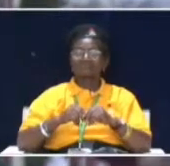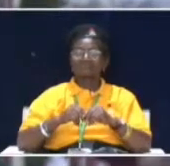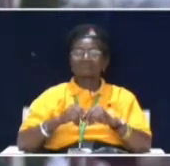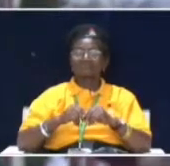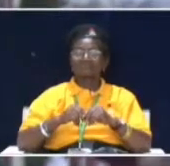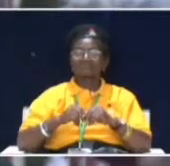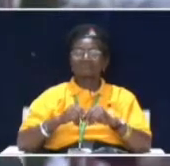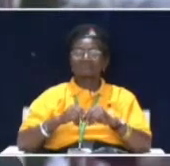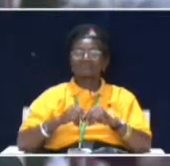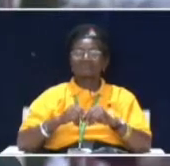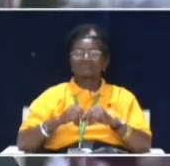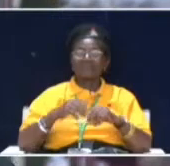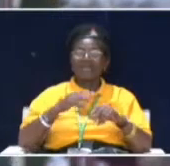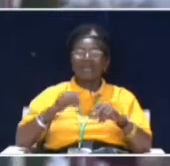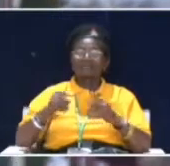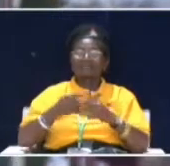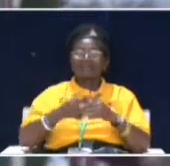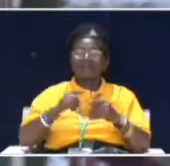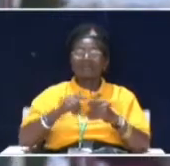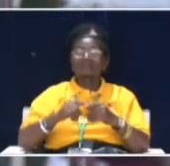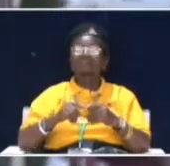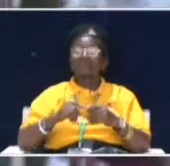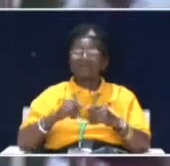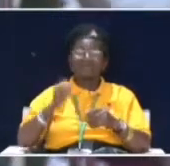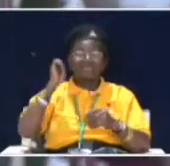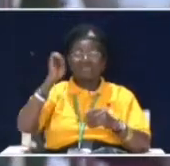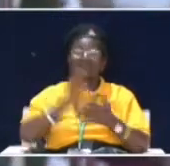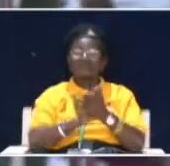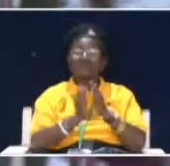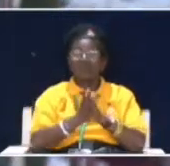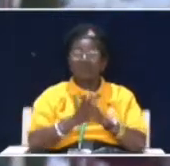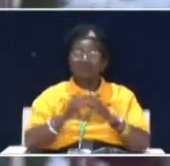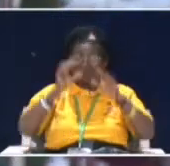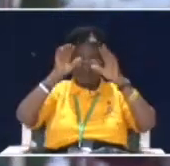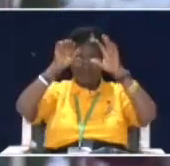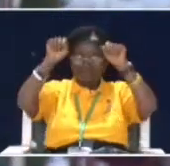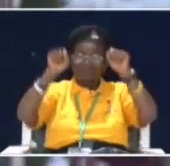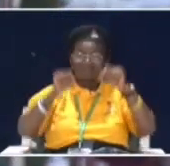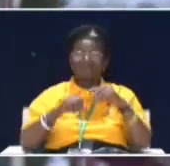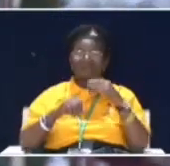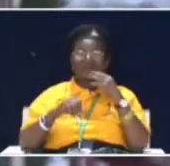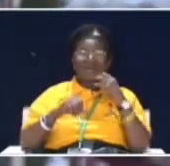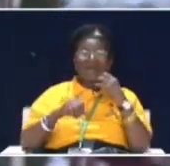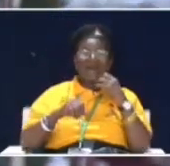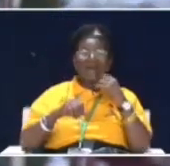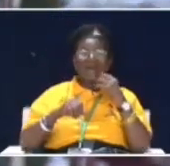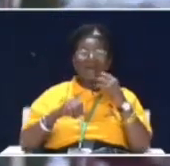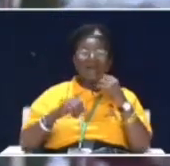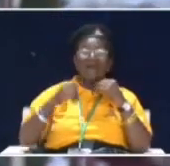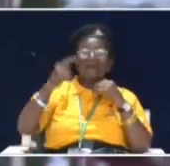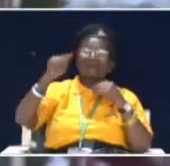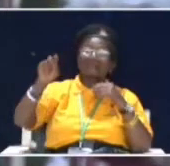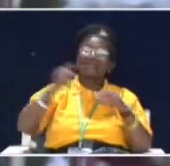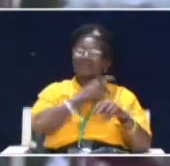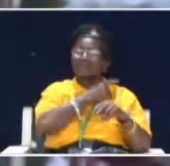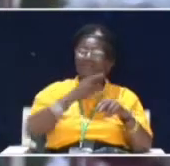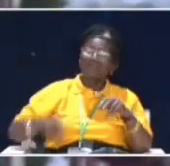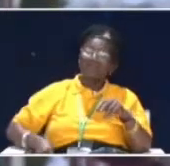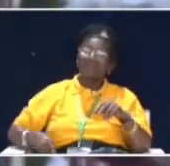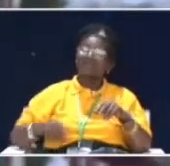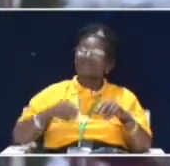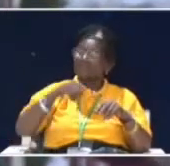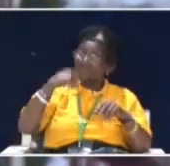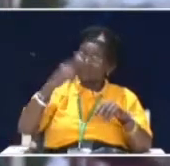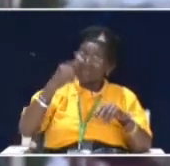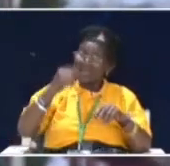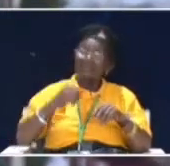ọjọ́ kan. And he became prime minister. Tó sì di igbákejì ọba. The king said. Ọba sọ